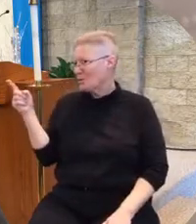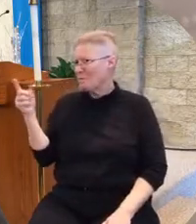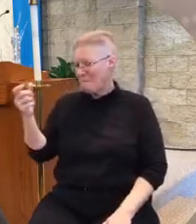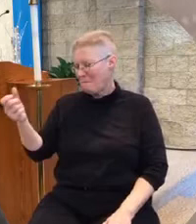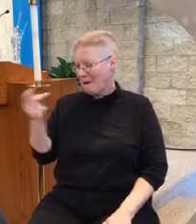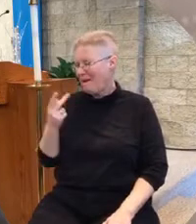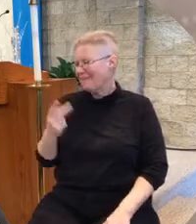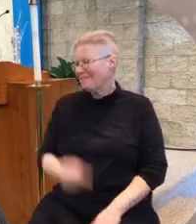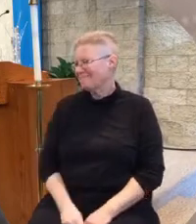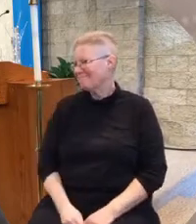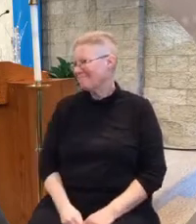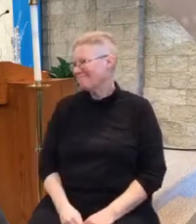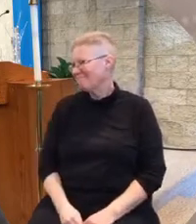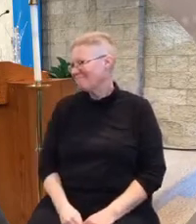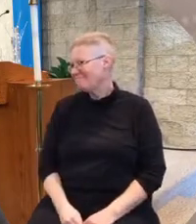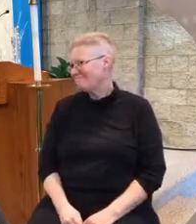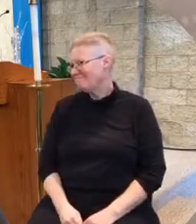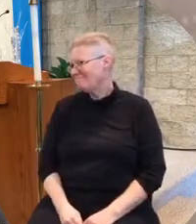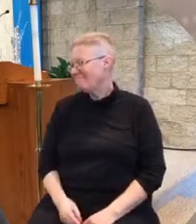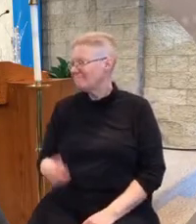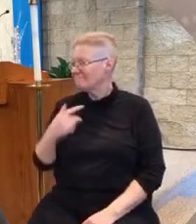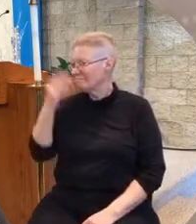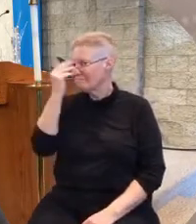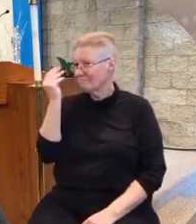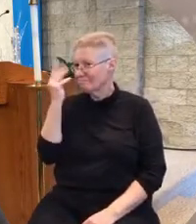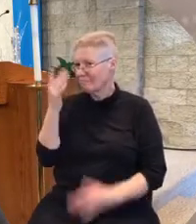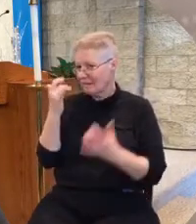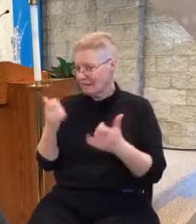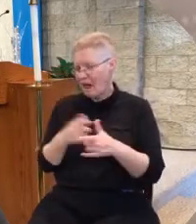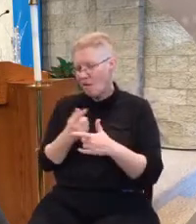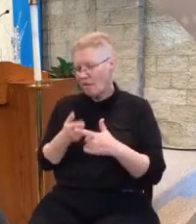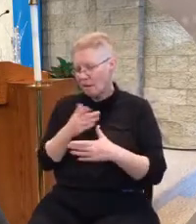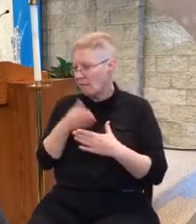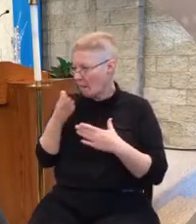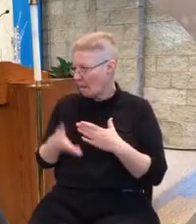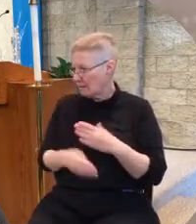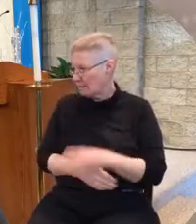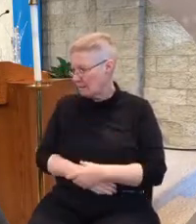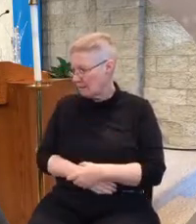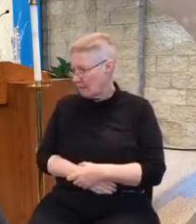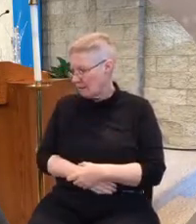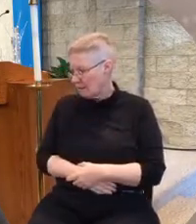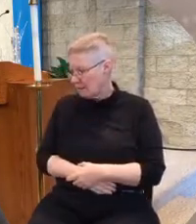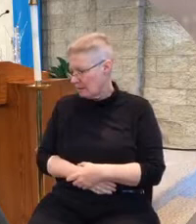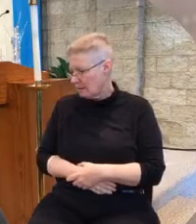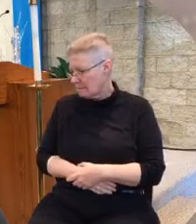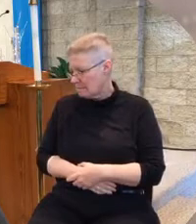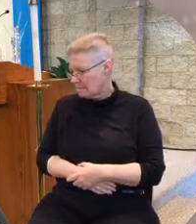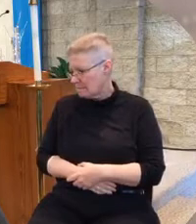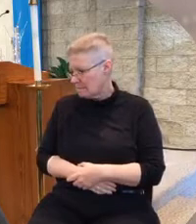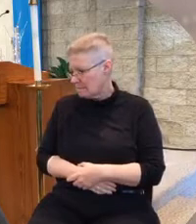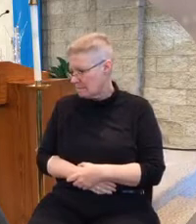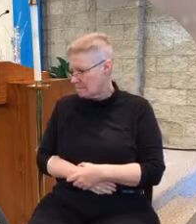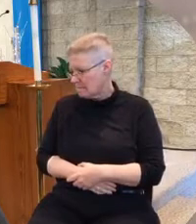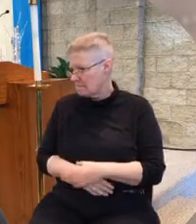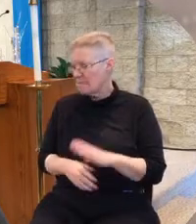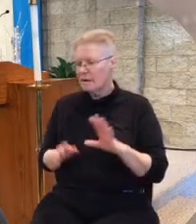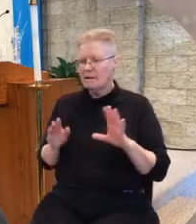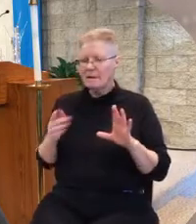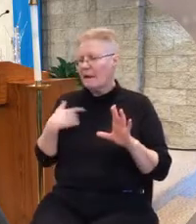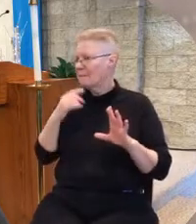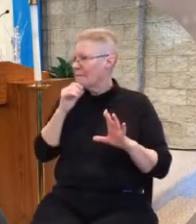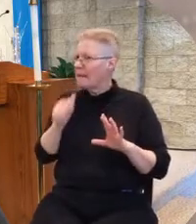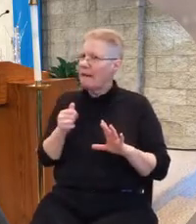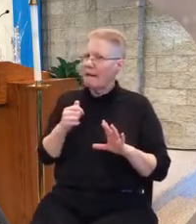back, because I'm going to tell you right now, and I'm going to end. There's absolutely, and I'm not saying this to be cute